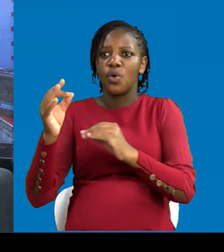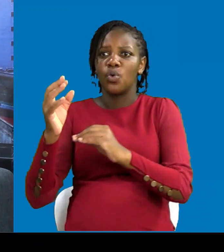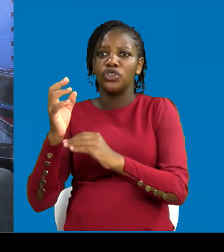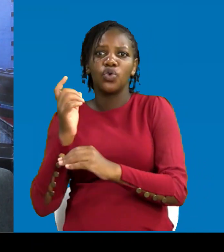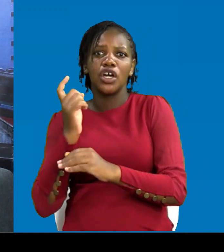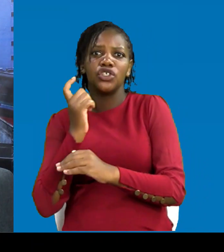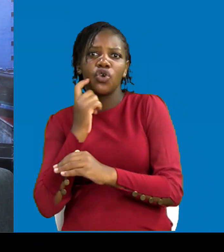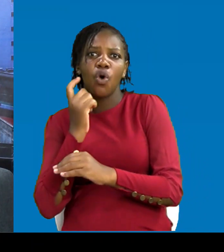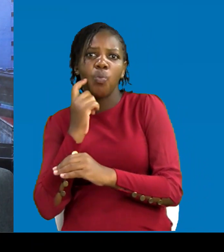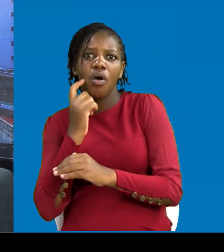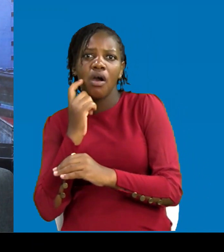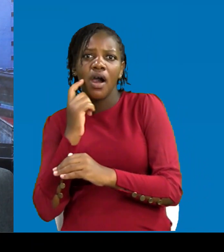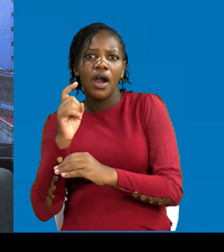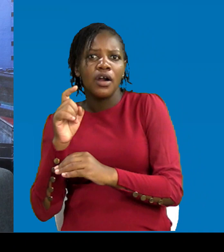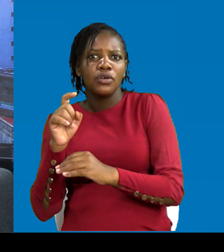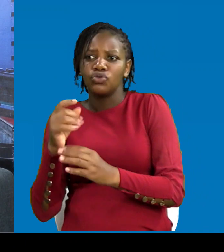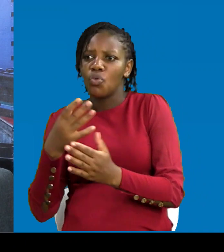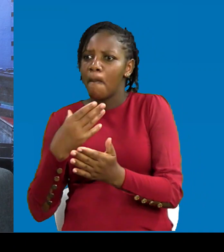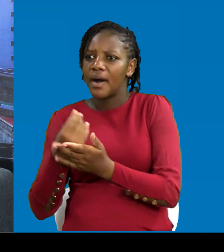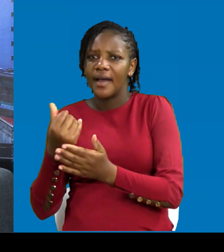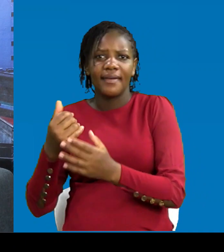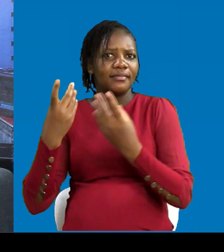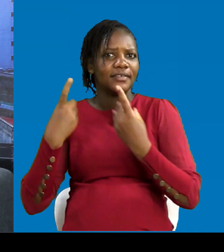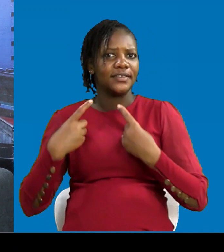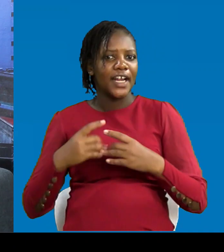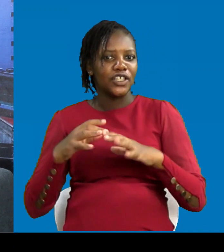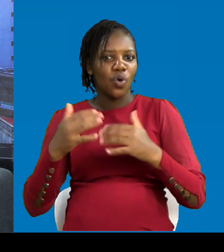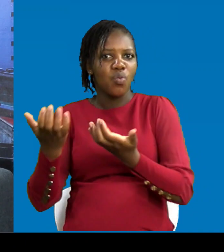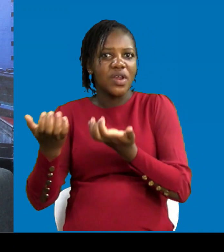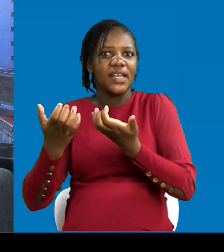made? Is it something we need to import?